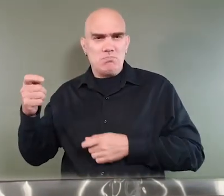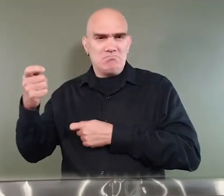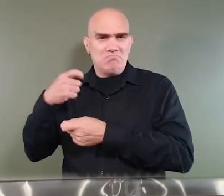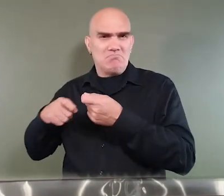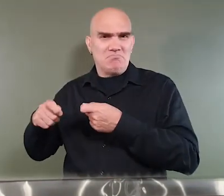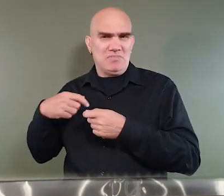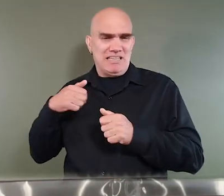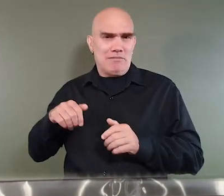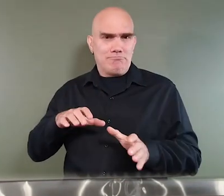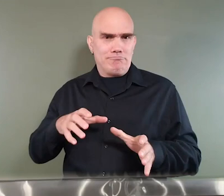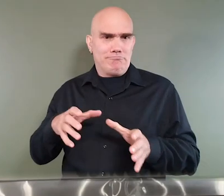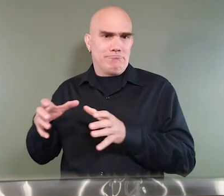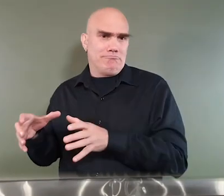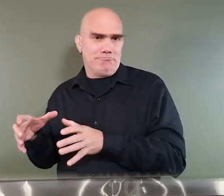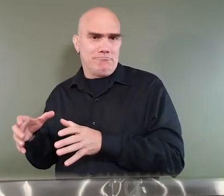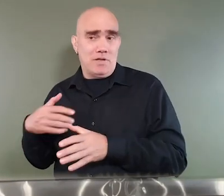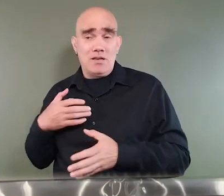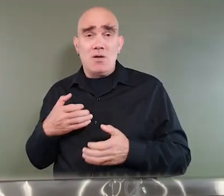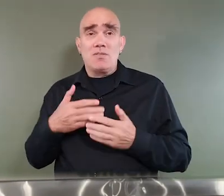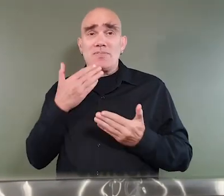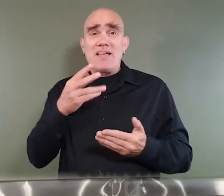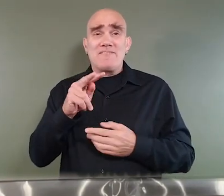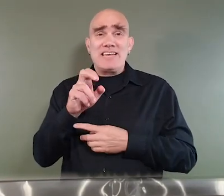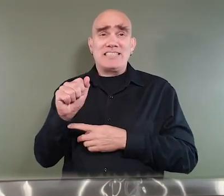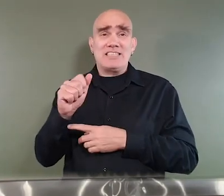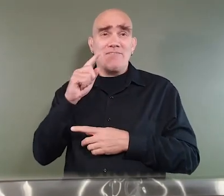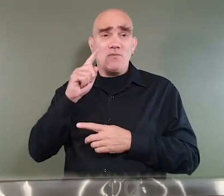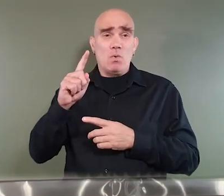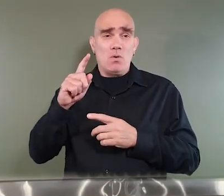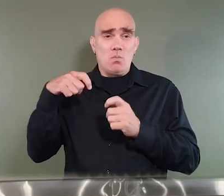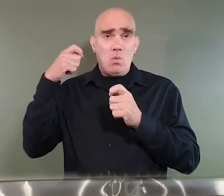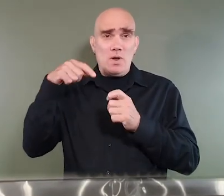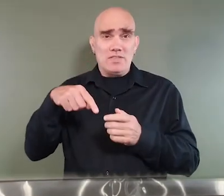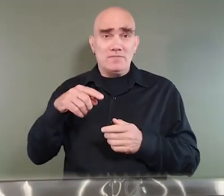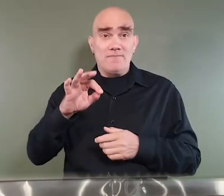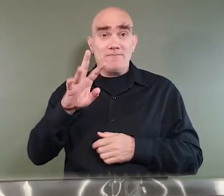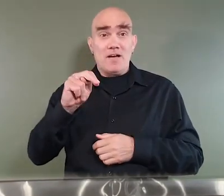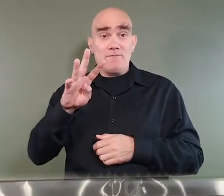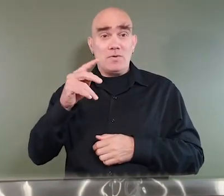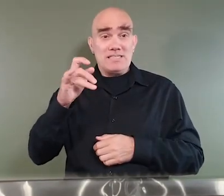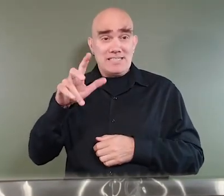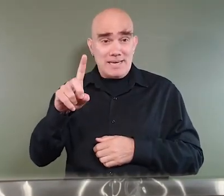move to the side. I'd like to thank Vanessa for recording this, Fun for the Disabled, and for the